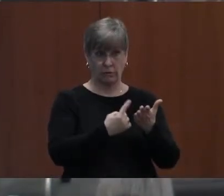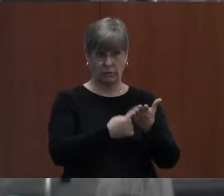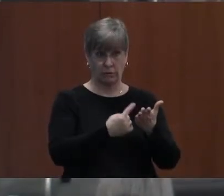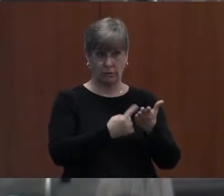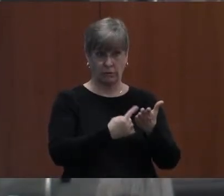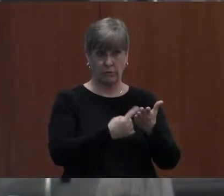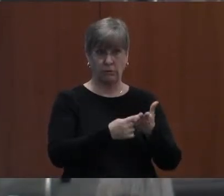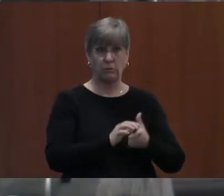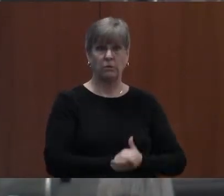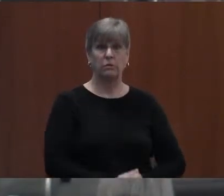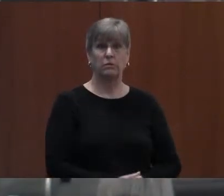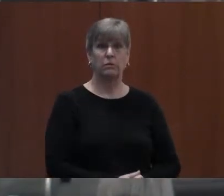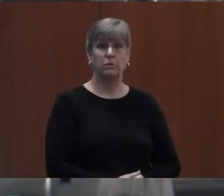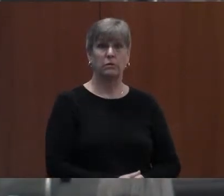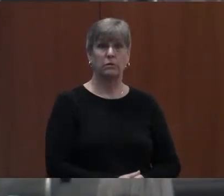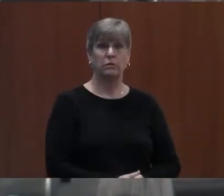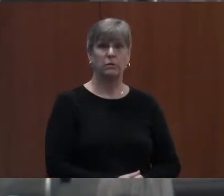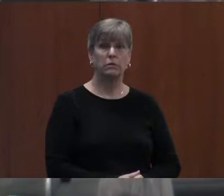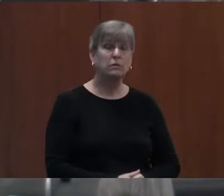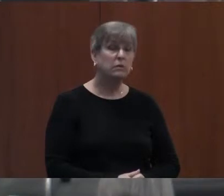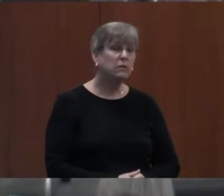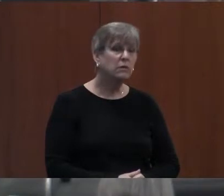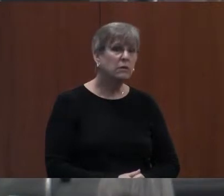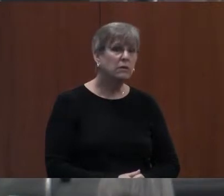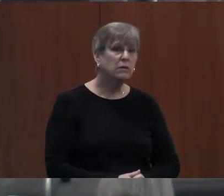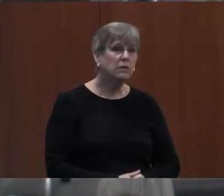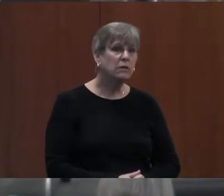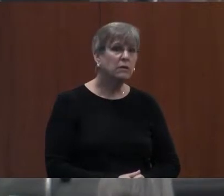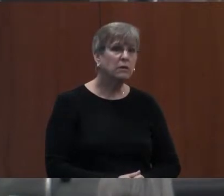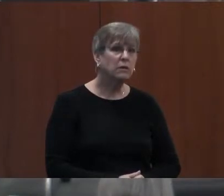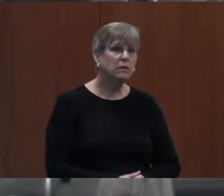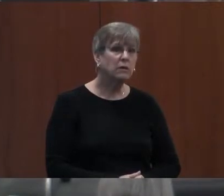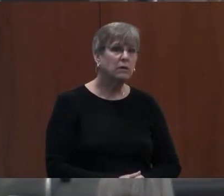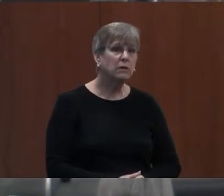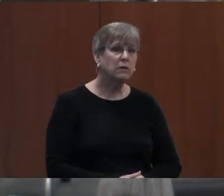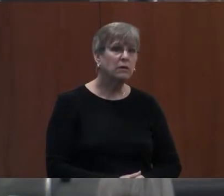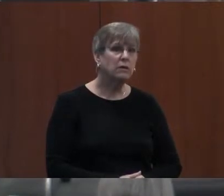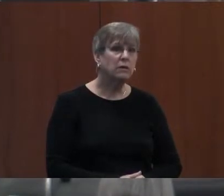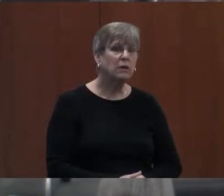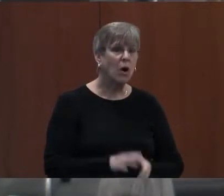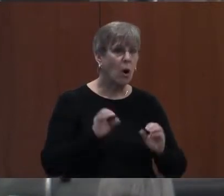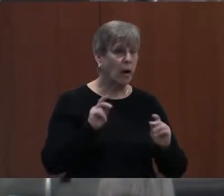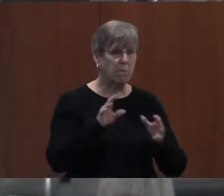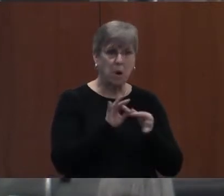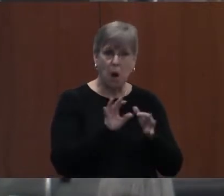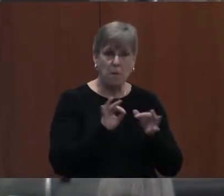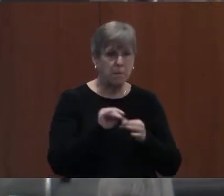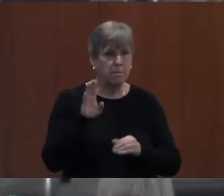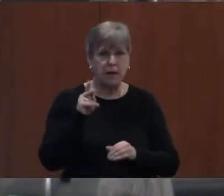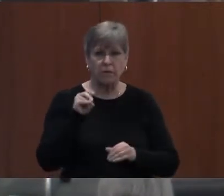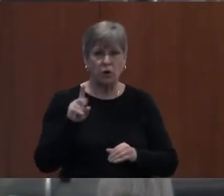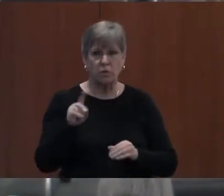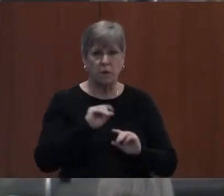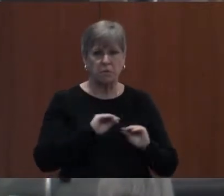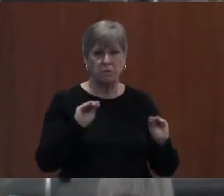Do we need to? No. Okay. Thank you.